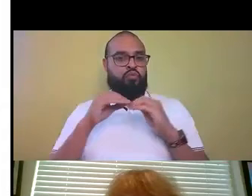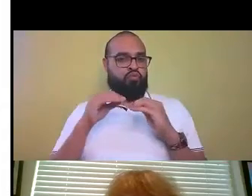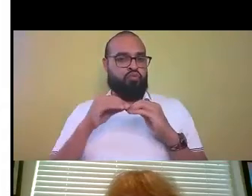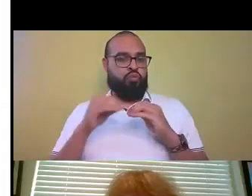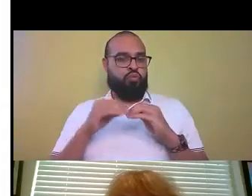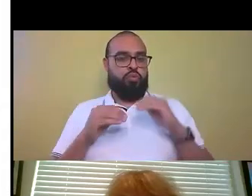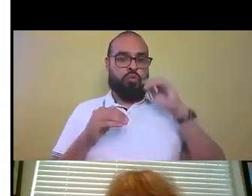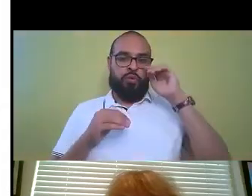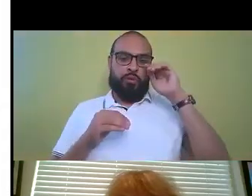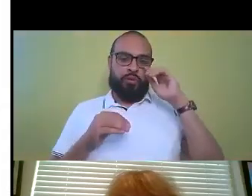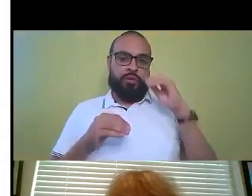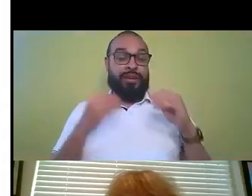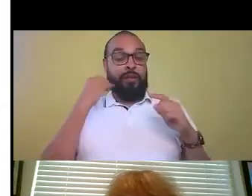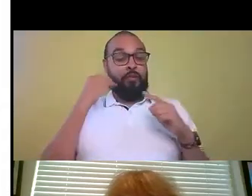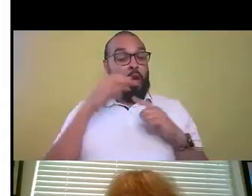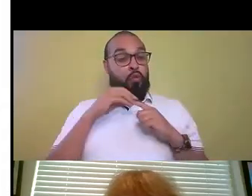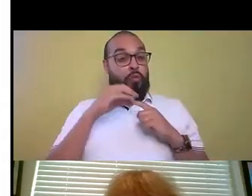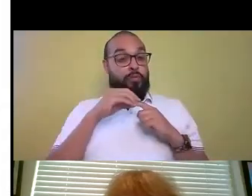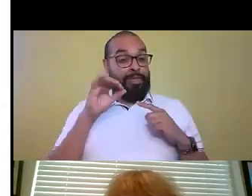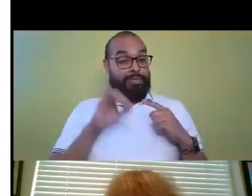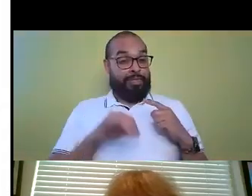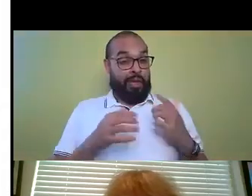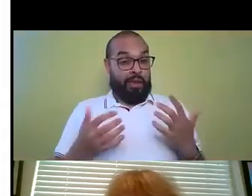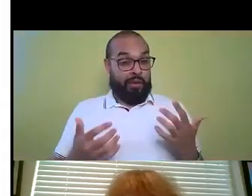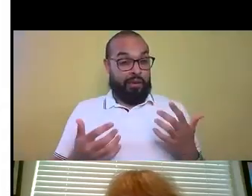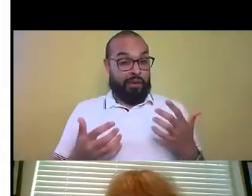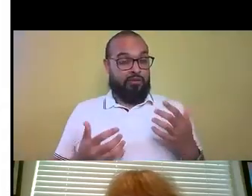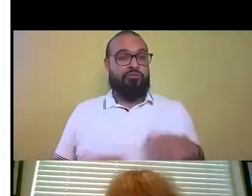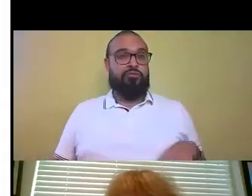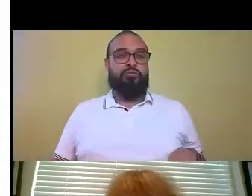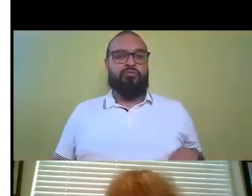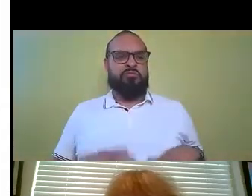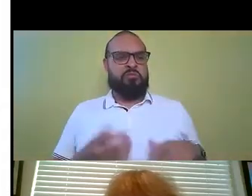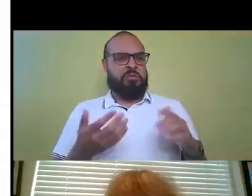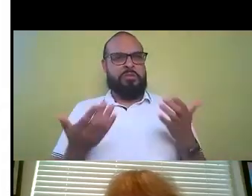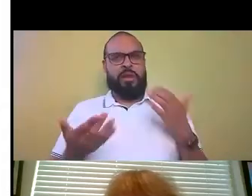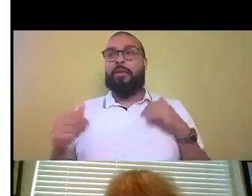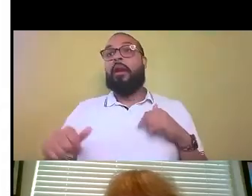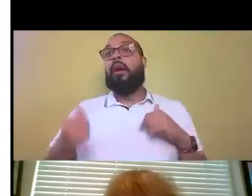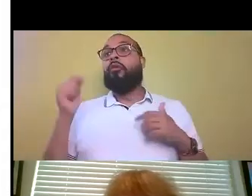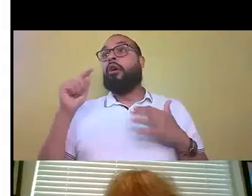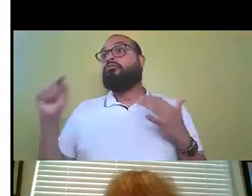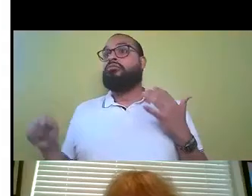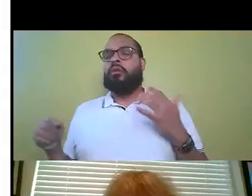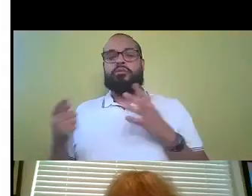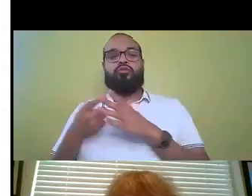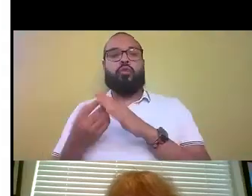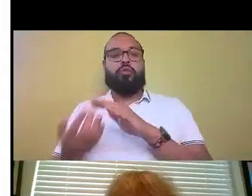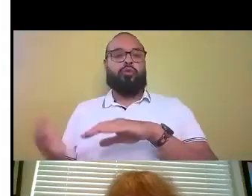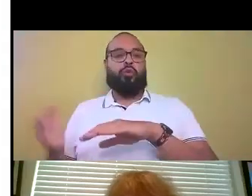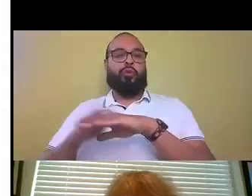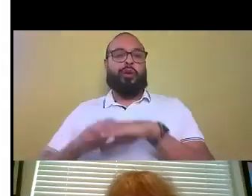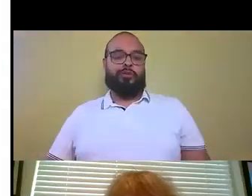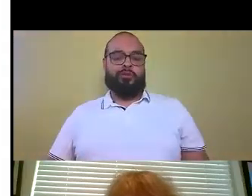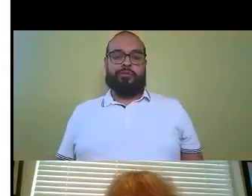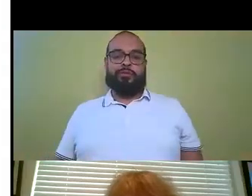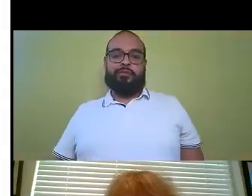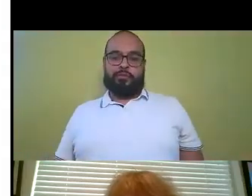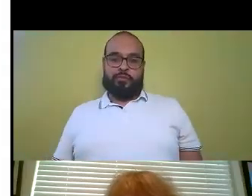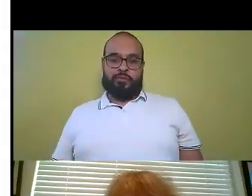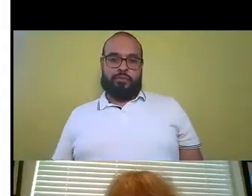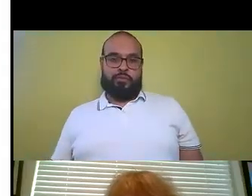suck is what the child is using, then bump up everything else. Start looking at